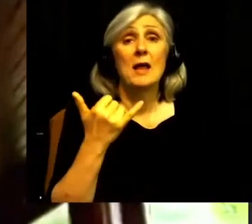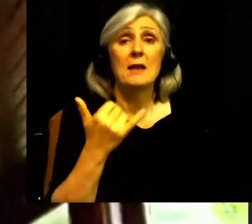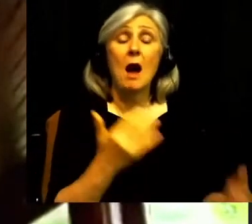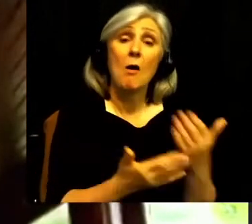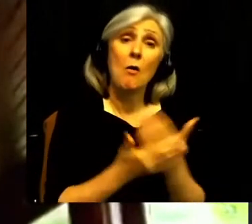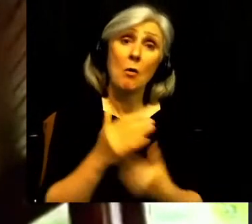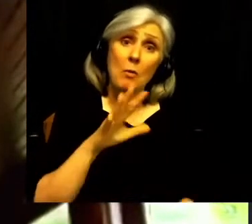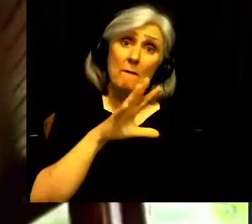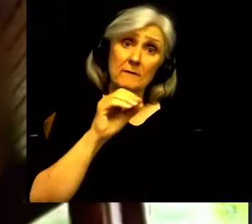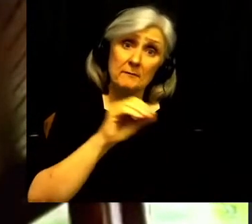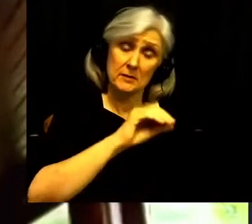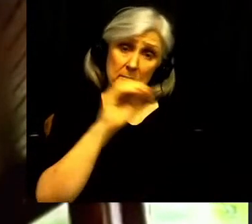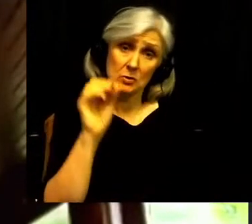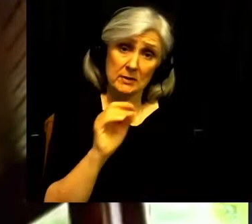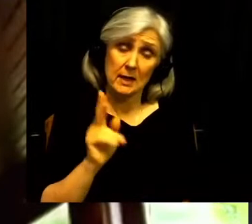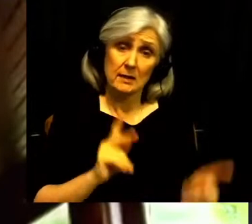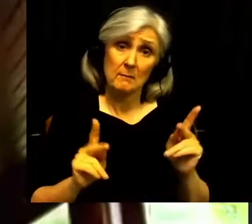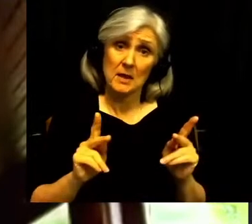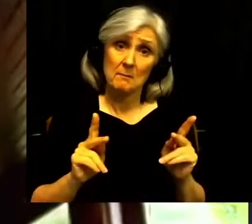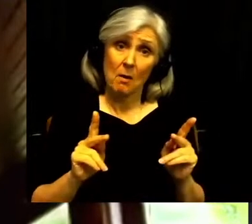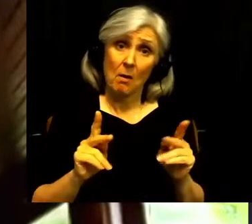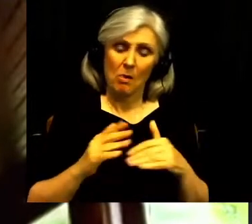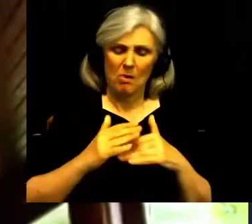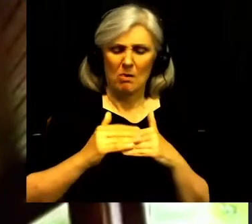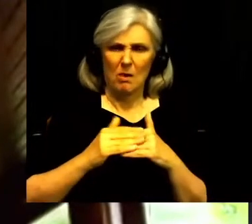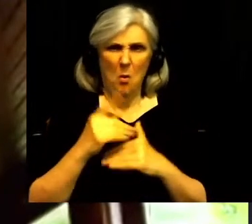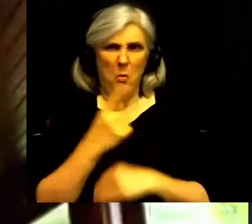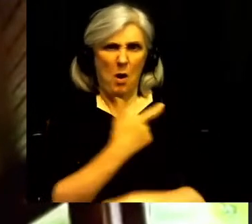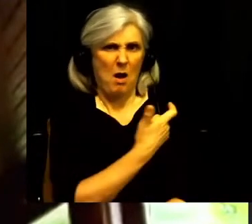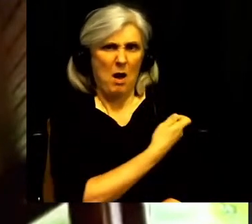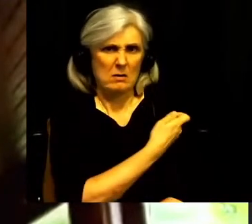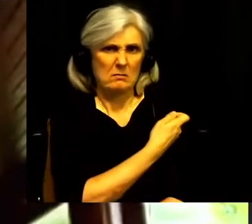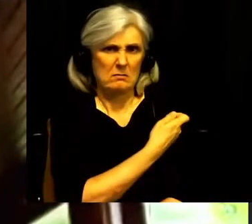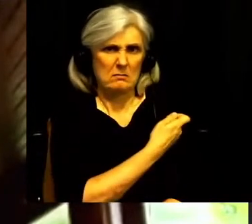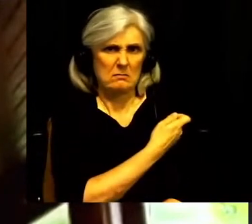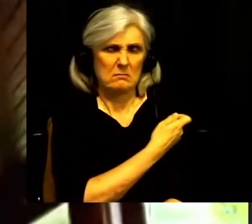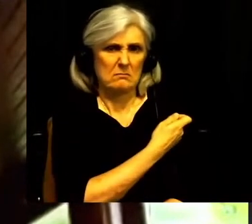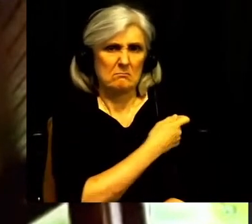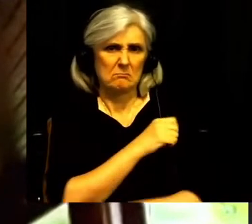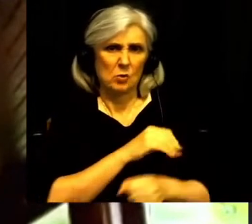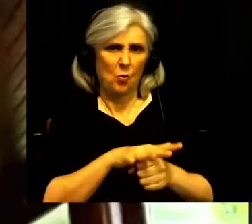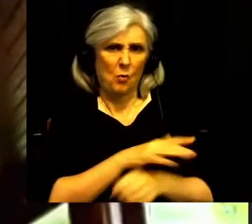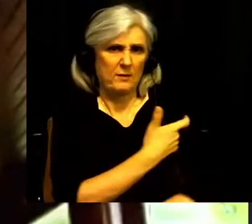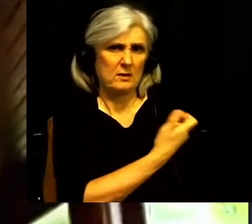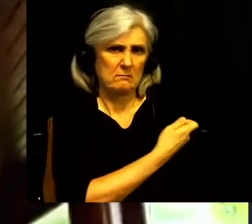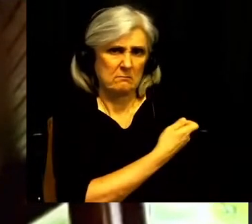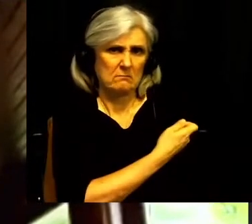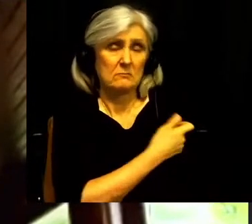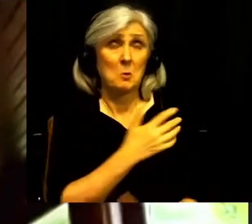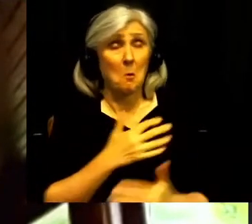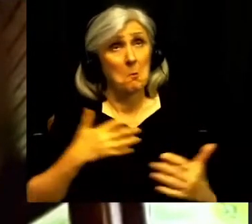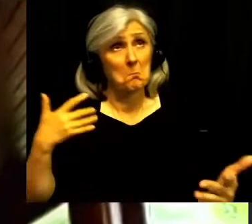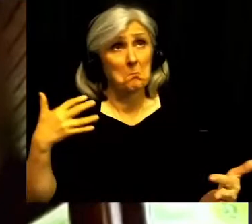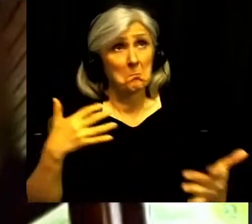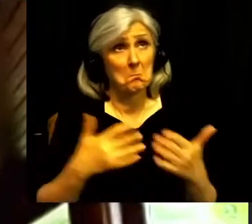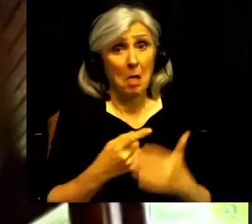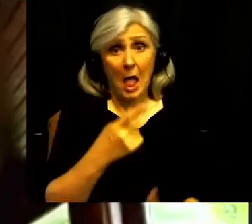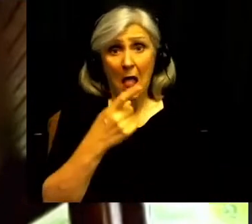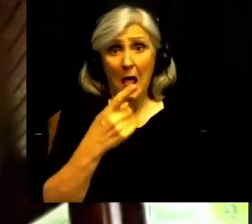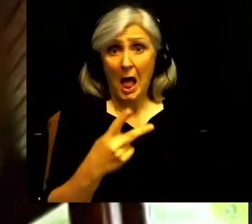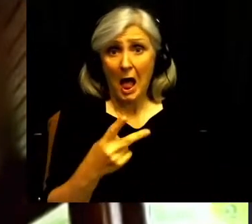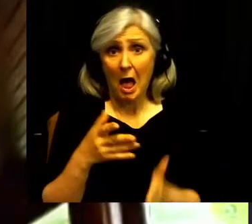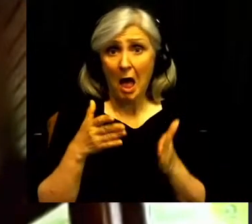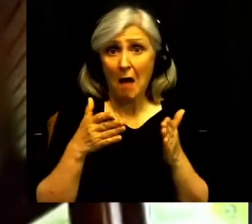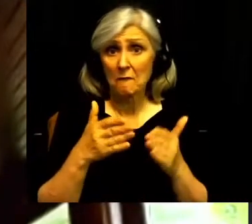50% of people who have gotten one vaccine dose. So the fact that we're about halfway to our goal, or more than halfway to our goal of getting